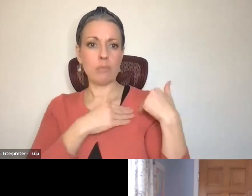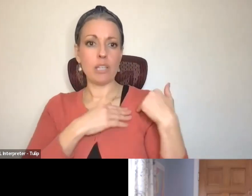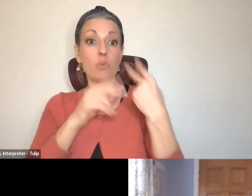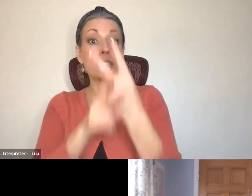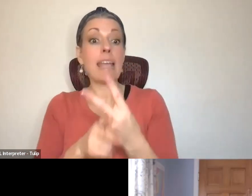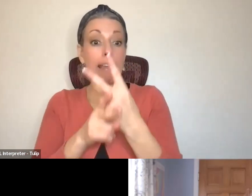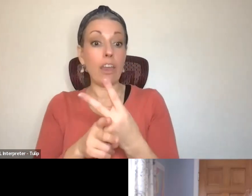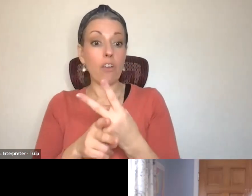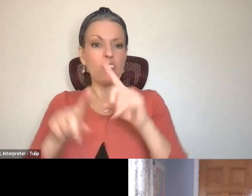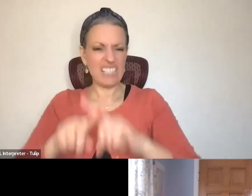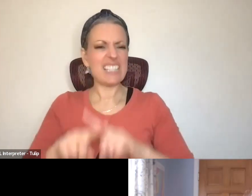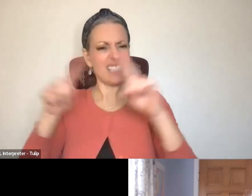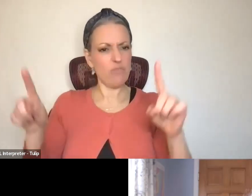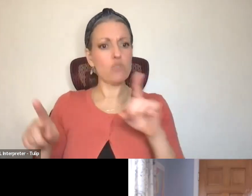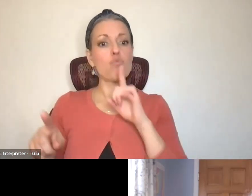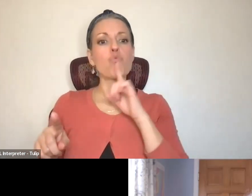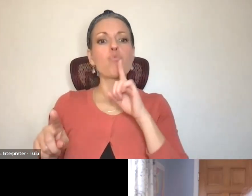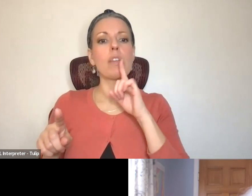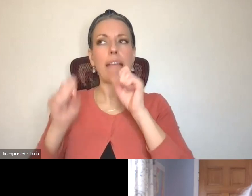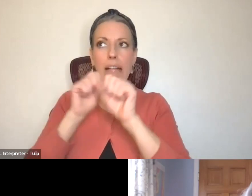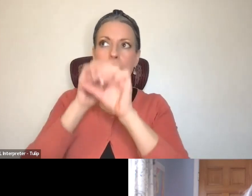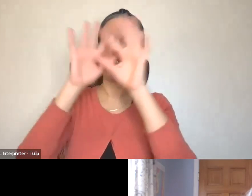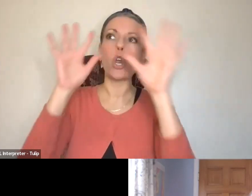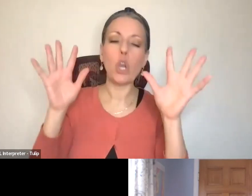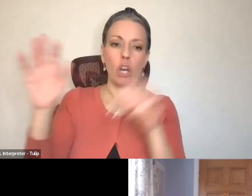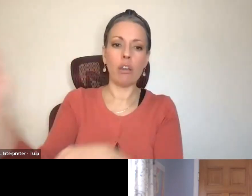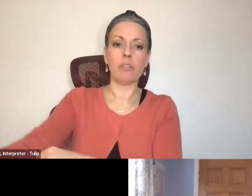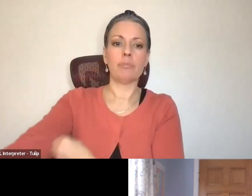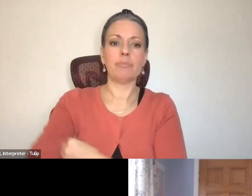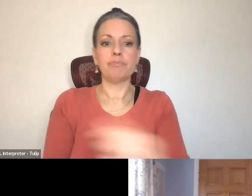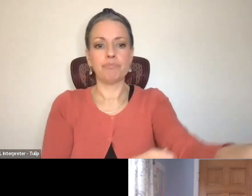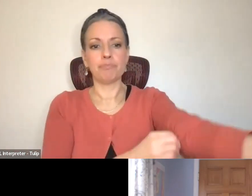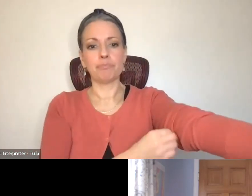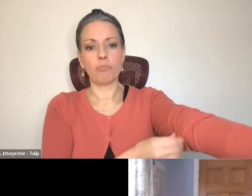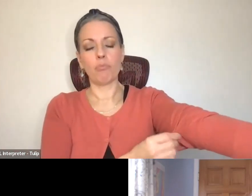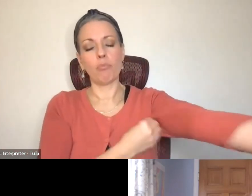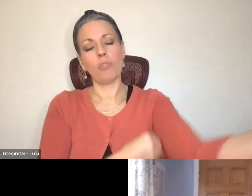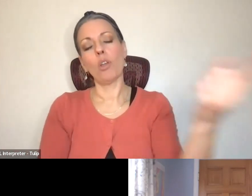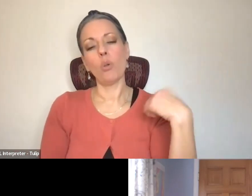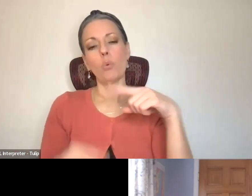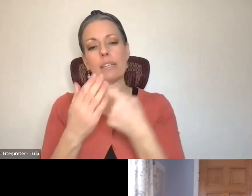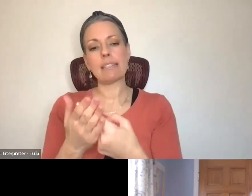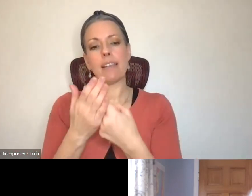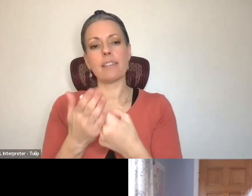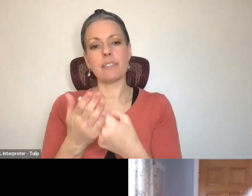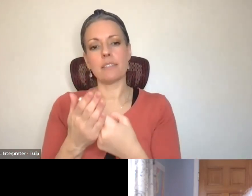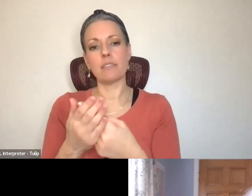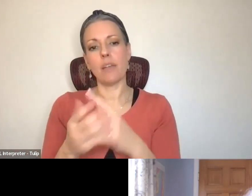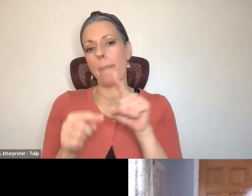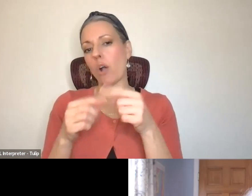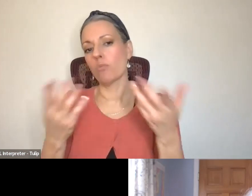those differences really become very significant. And, you know, as we talk about,